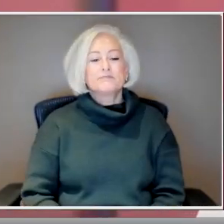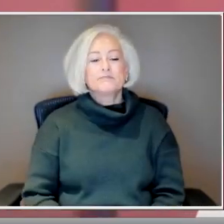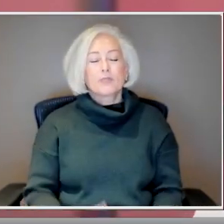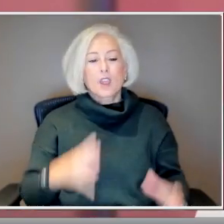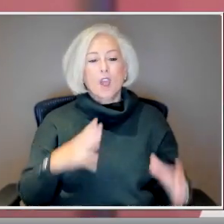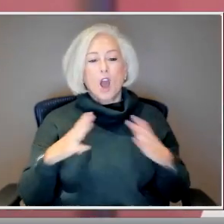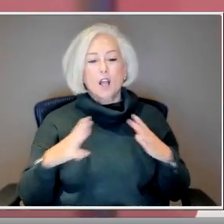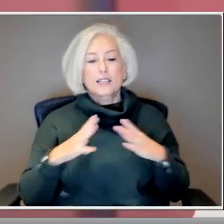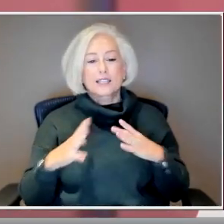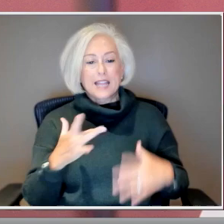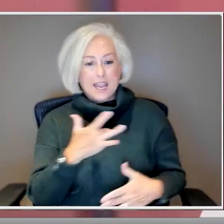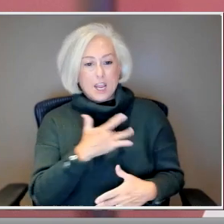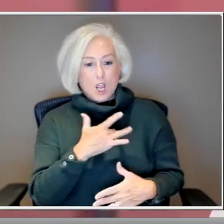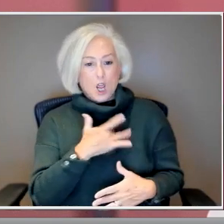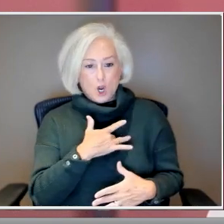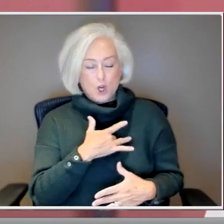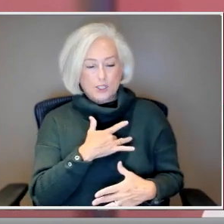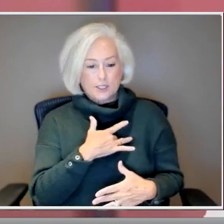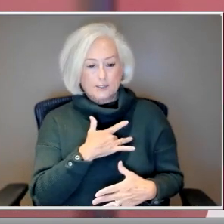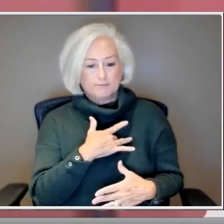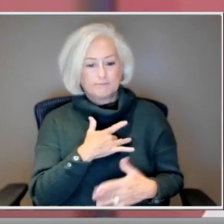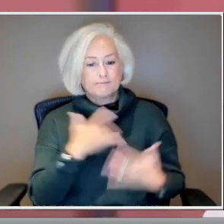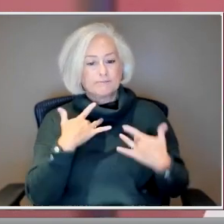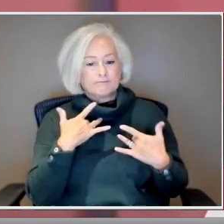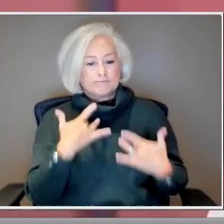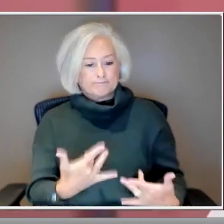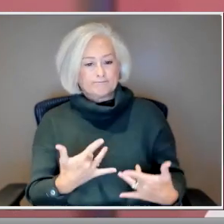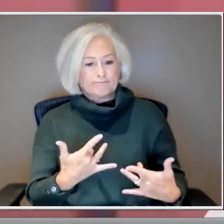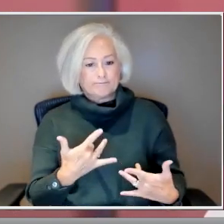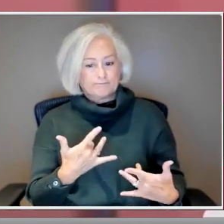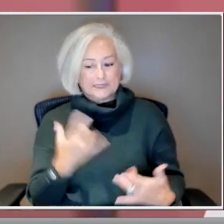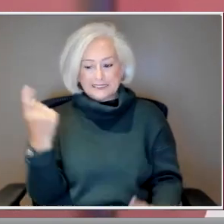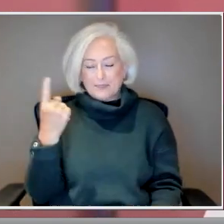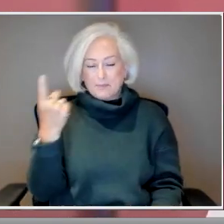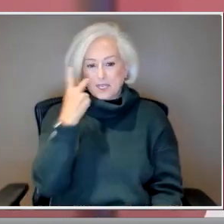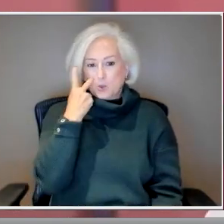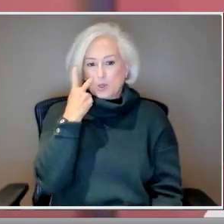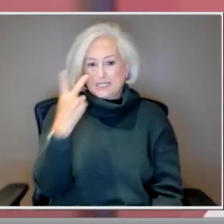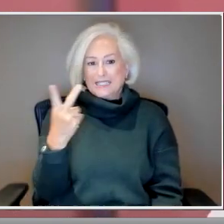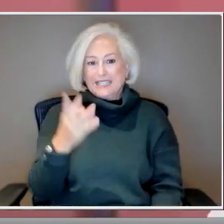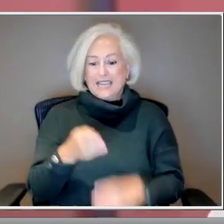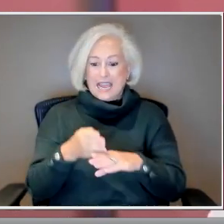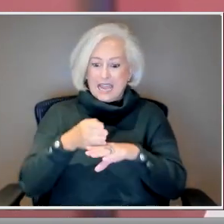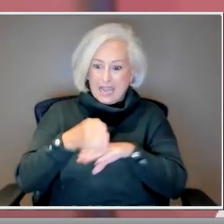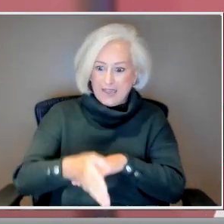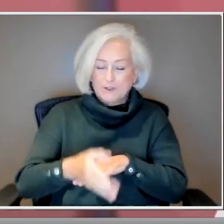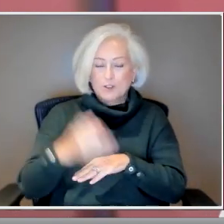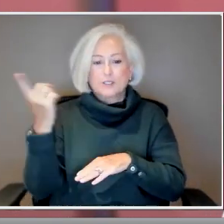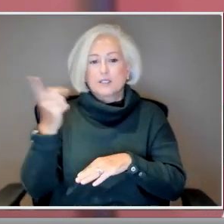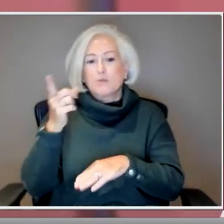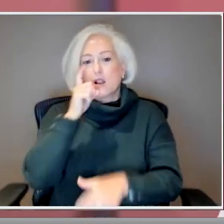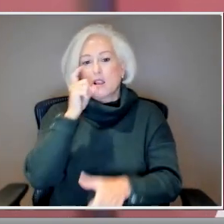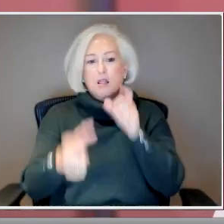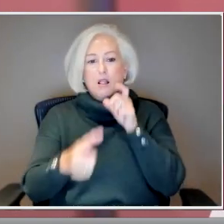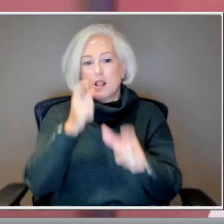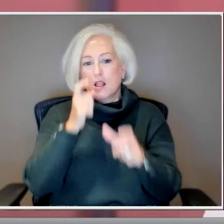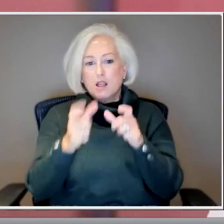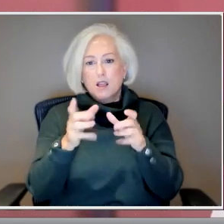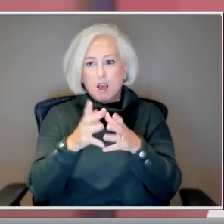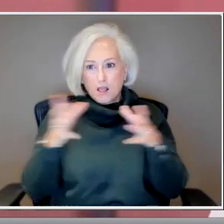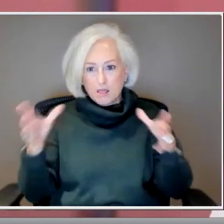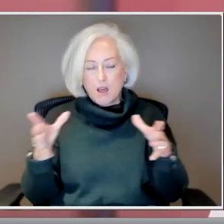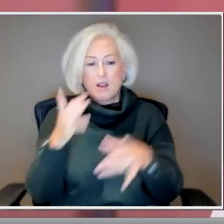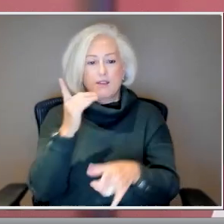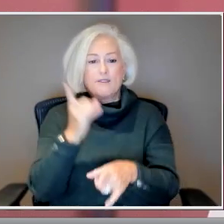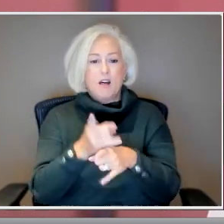so classically, it is a syndrome that we see after somebody's drank a lot of alcohol the night before, typically.